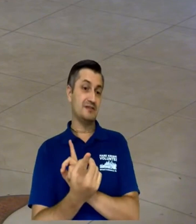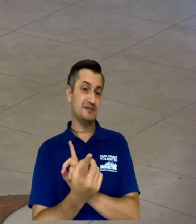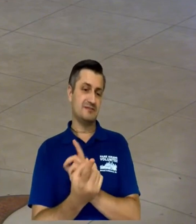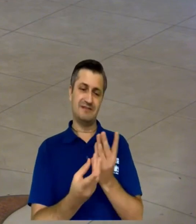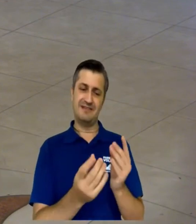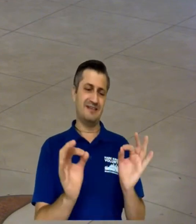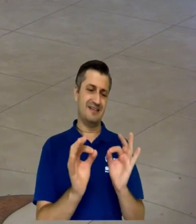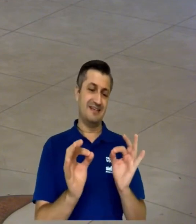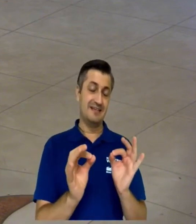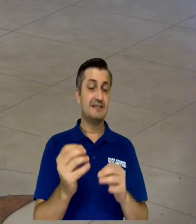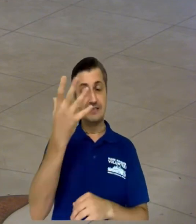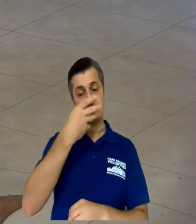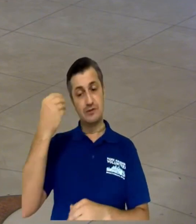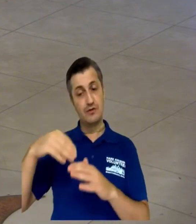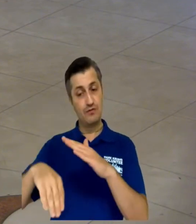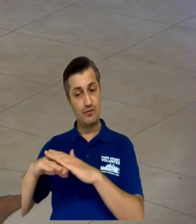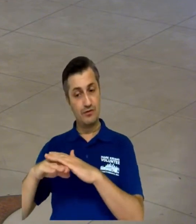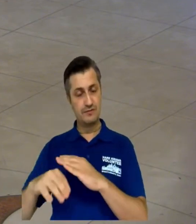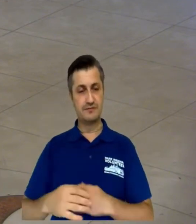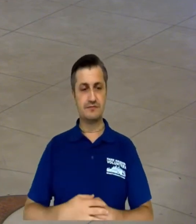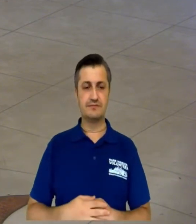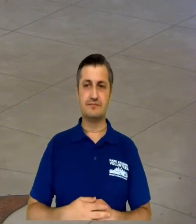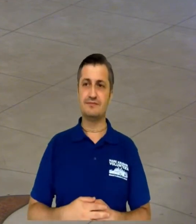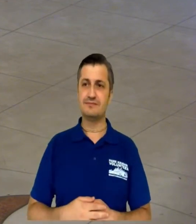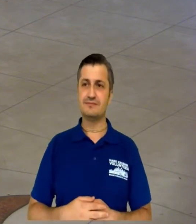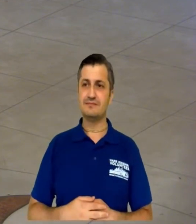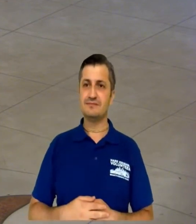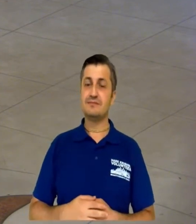In the Bhagavad Gita, Krishna describes how he's above everything in the material world.